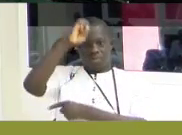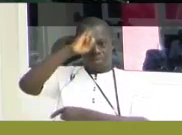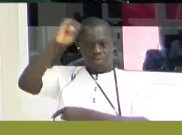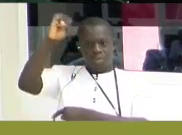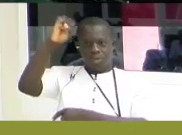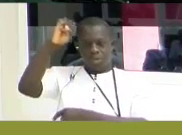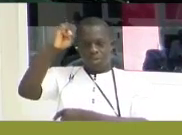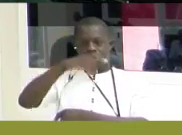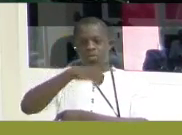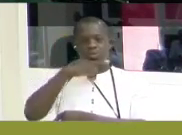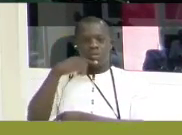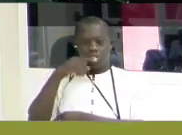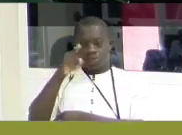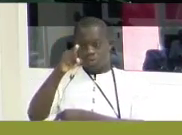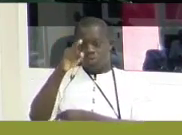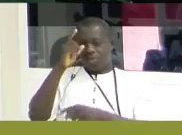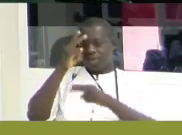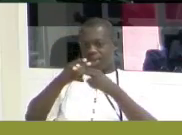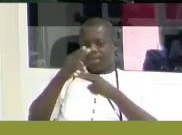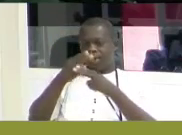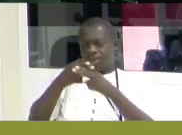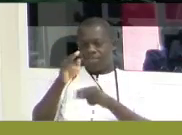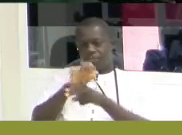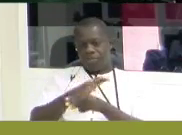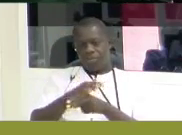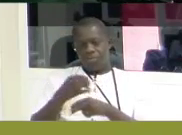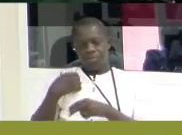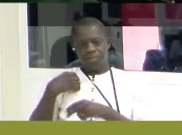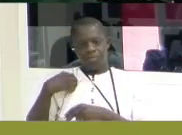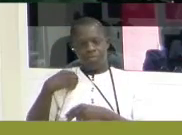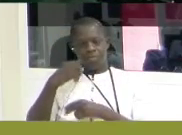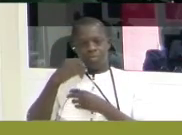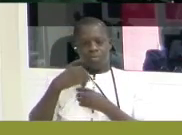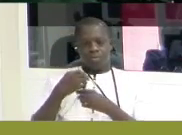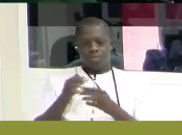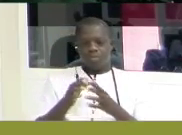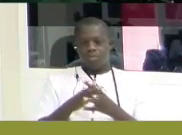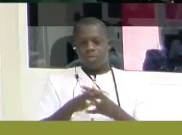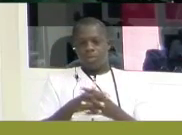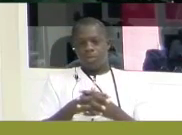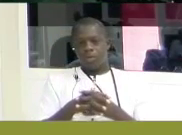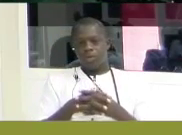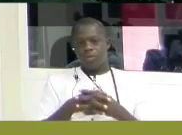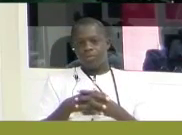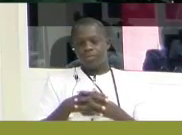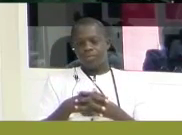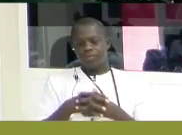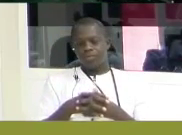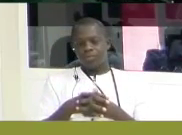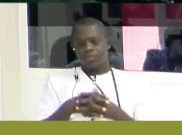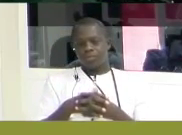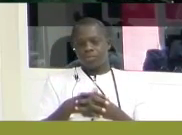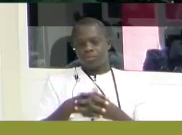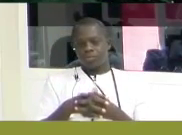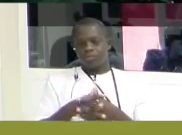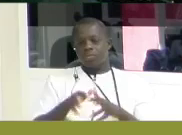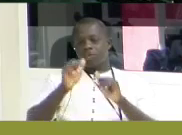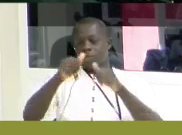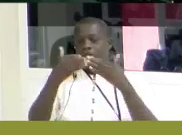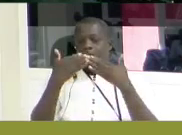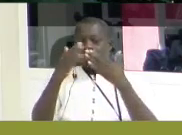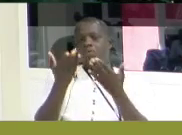and that you should be careful. Can you tell us why she had to warn you to be careful? Why? What was it about you in particular